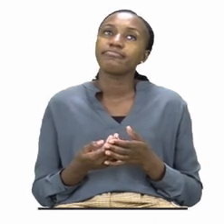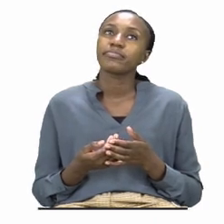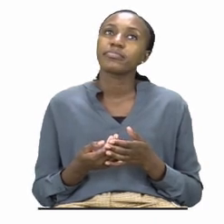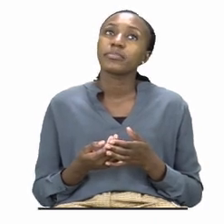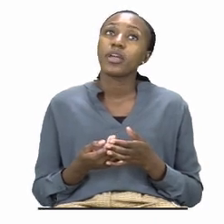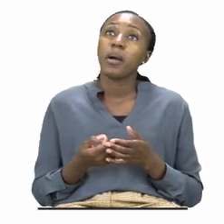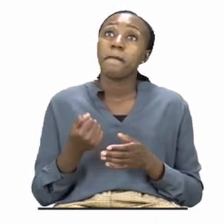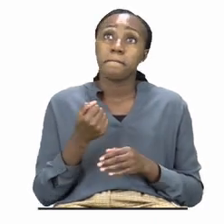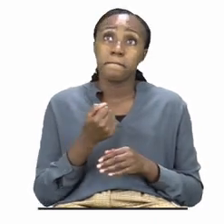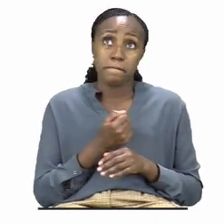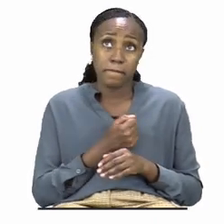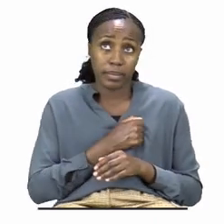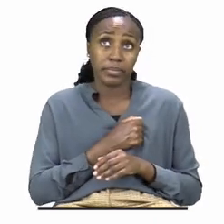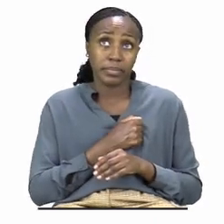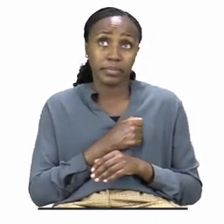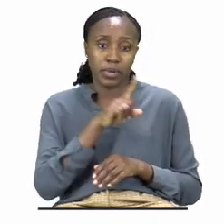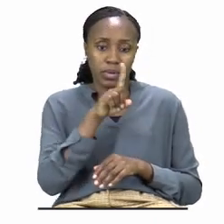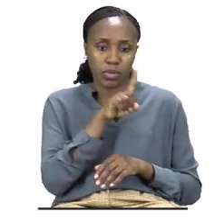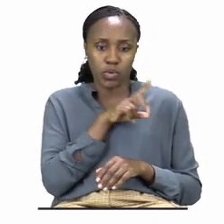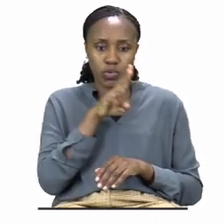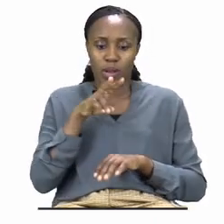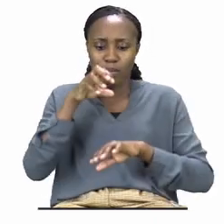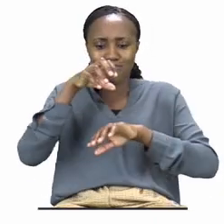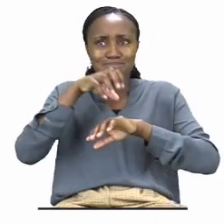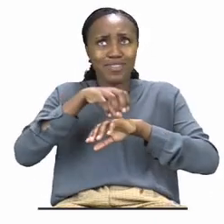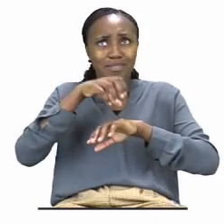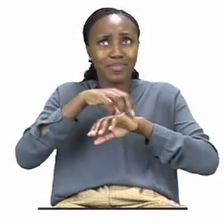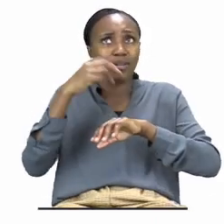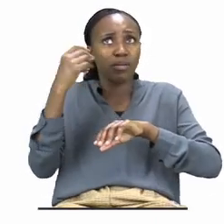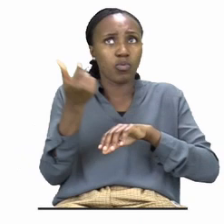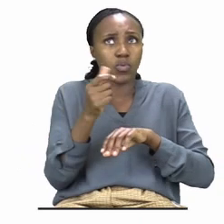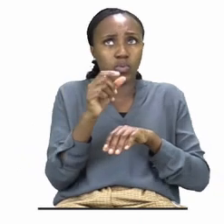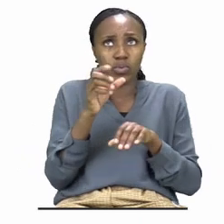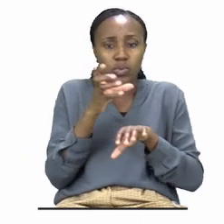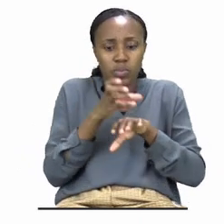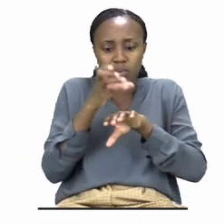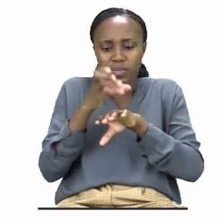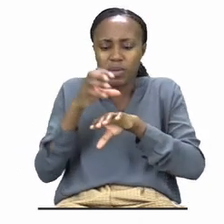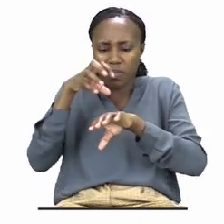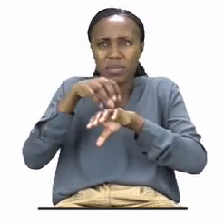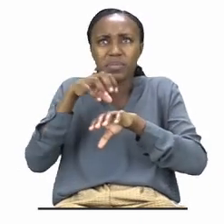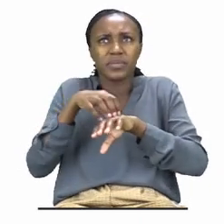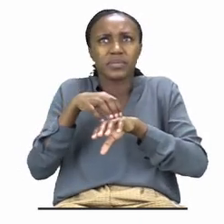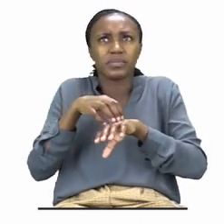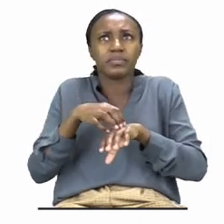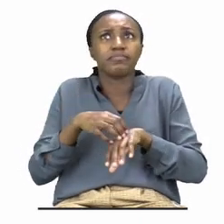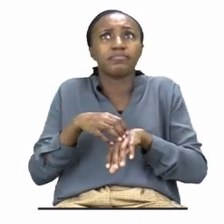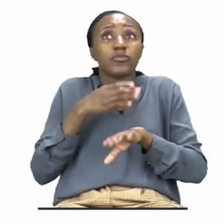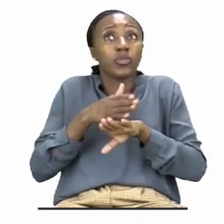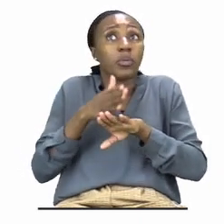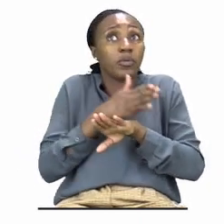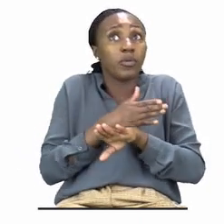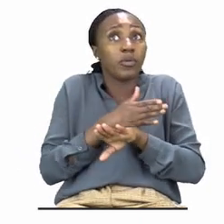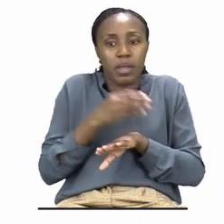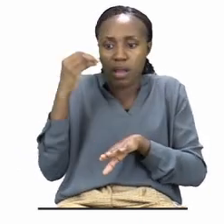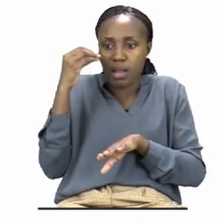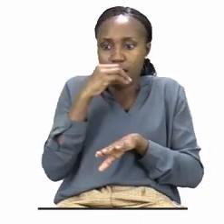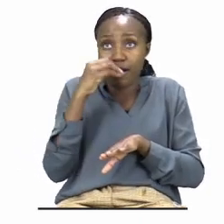bought 12 muffins and I ate 4 before we got